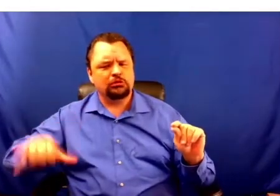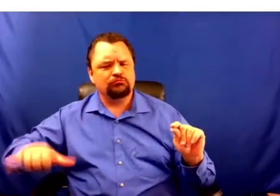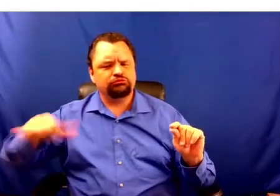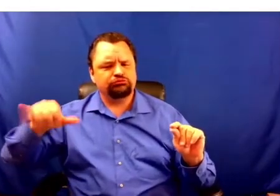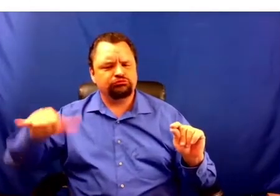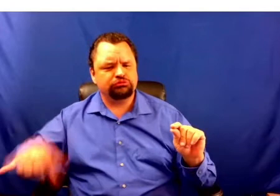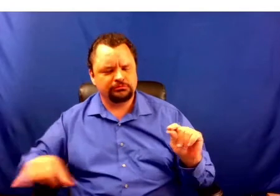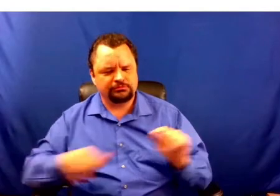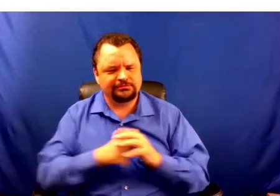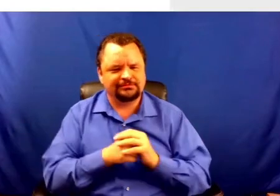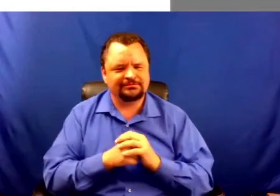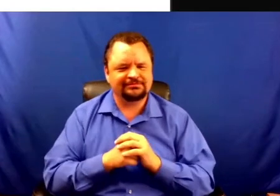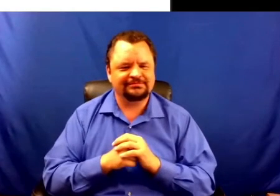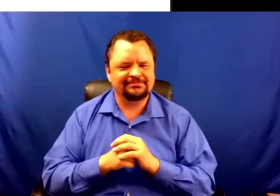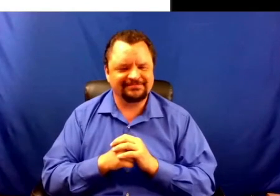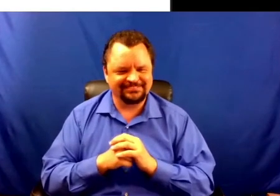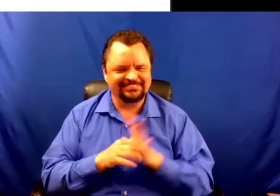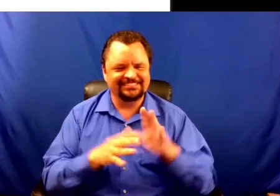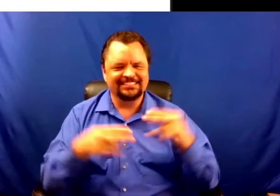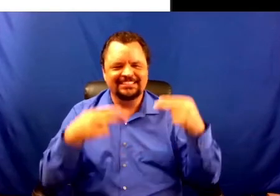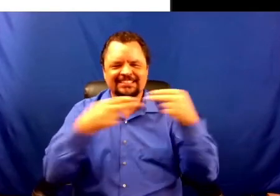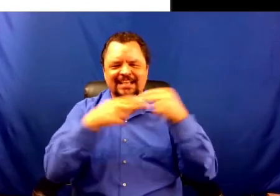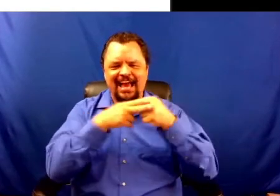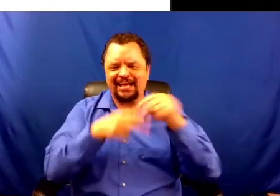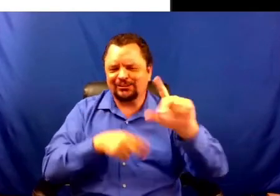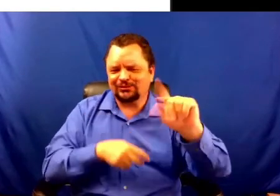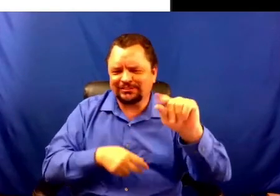Please. Okay.